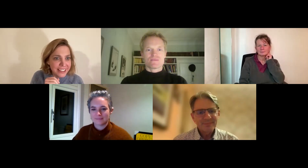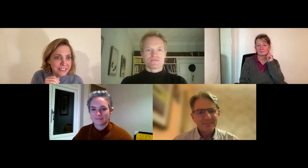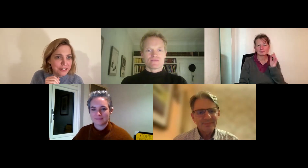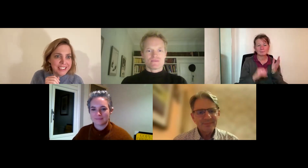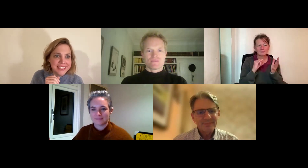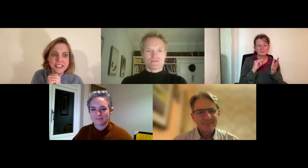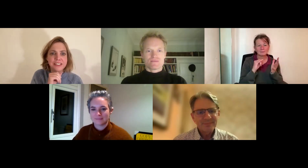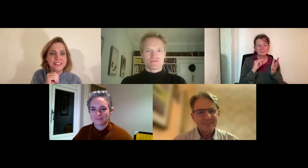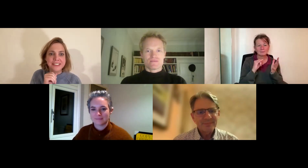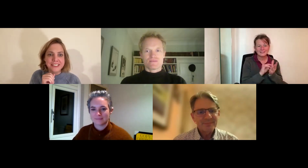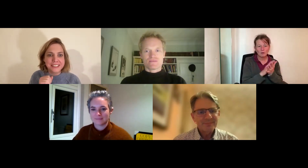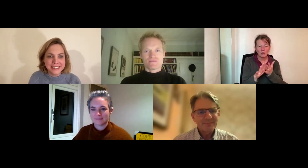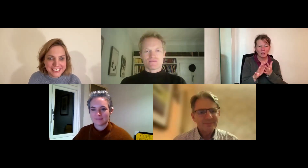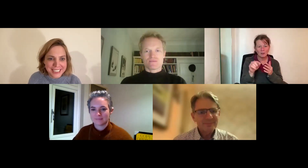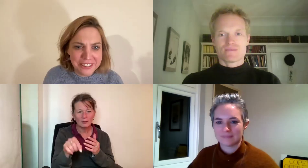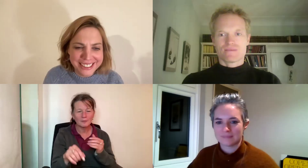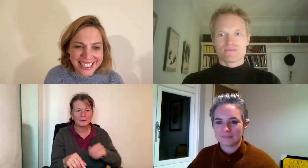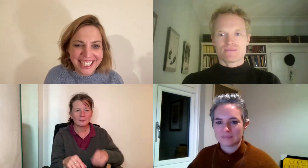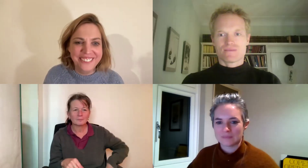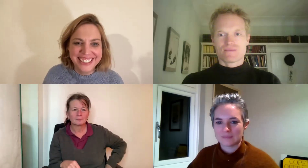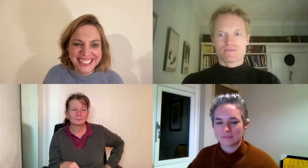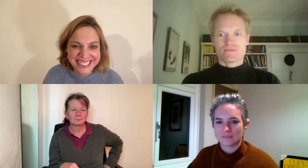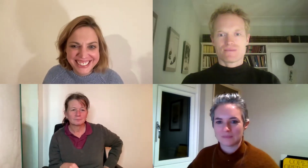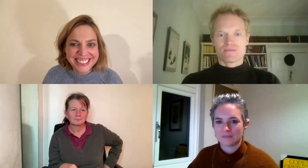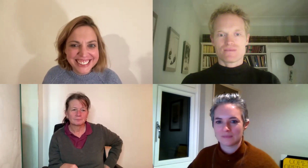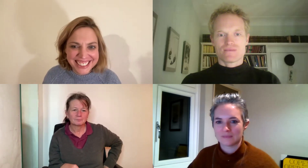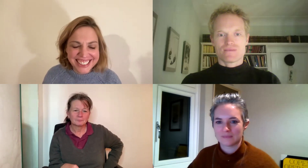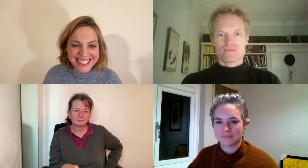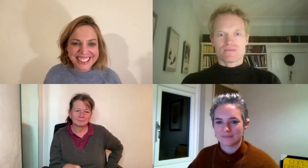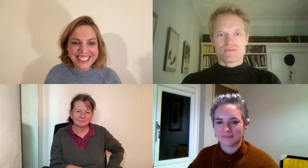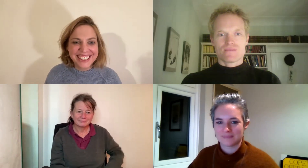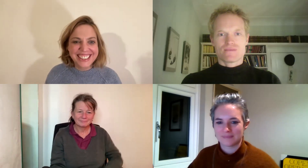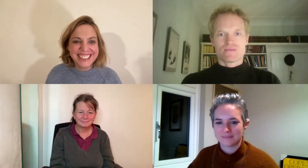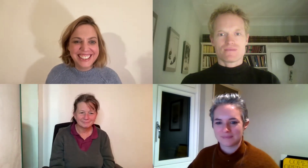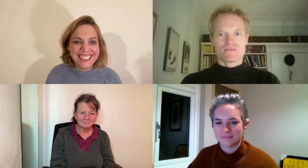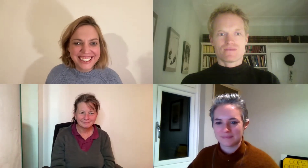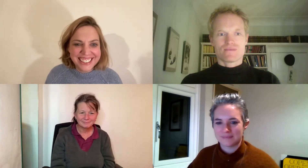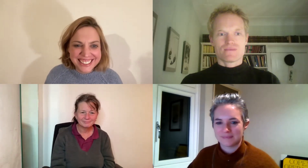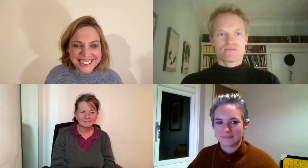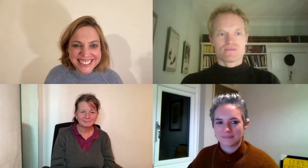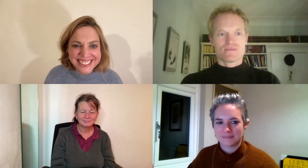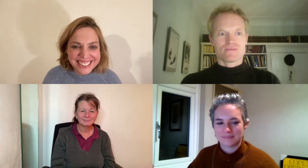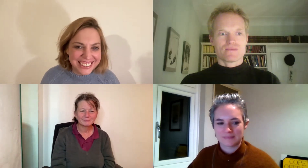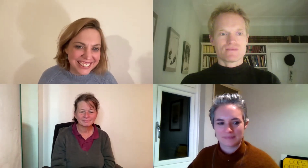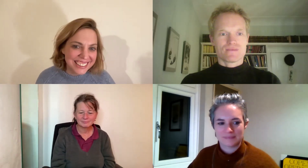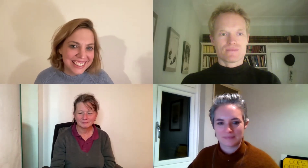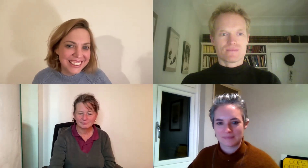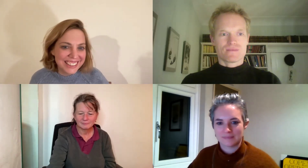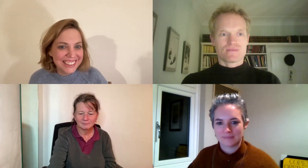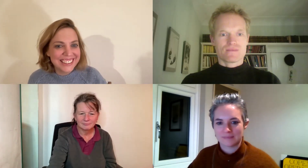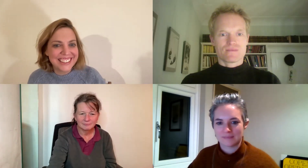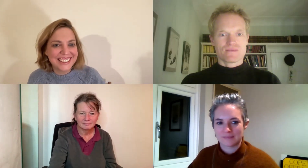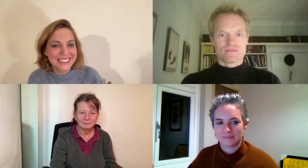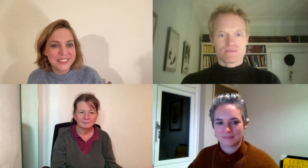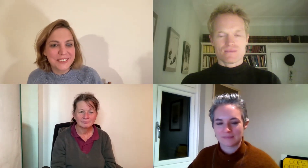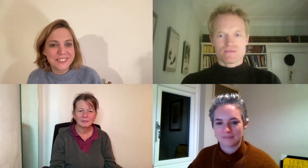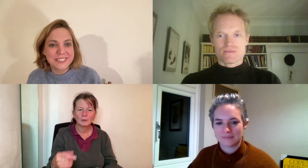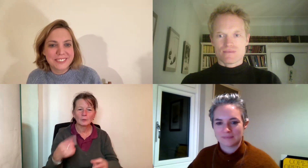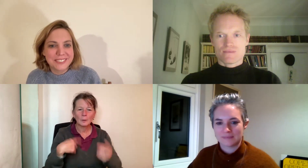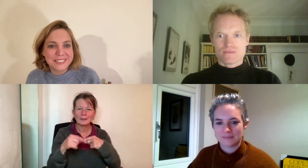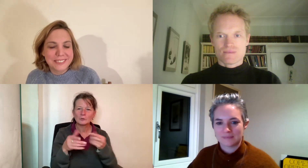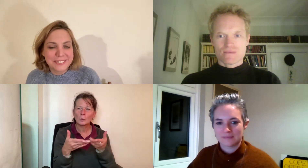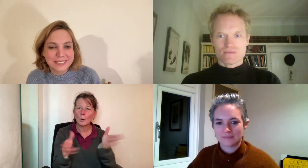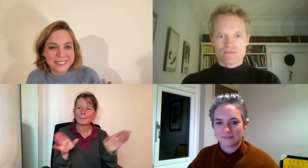Sarah and then Teresa. Sarah, hello. Hi. Yeah, it's just going back to that open